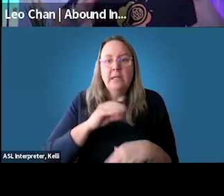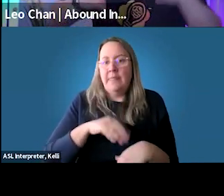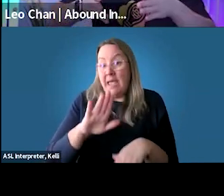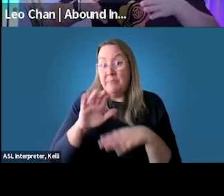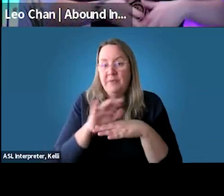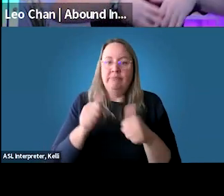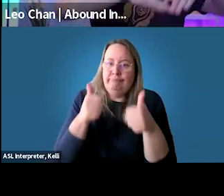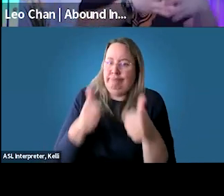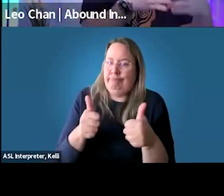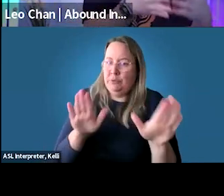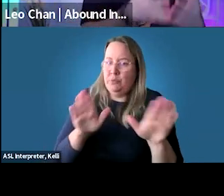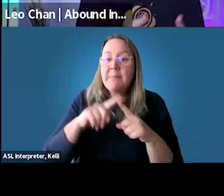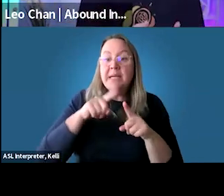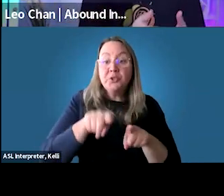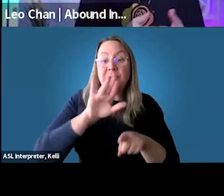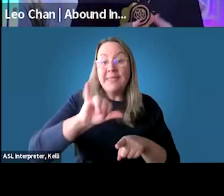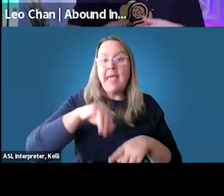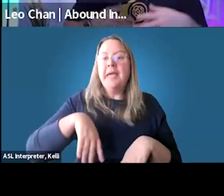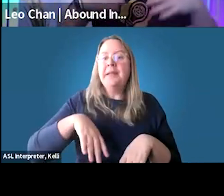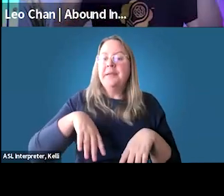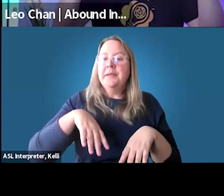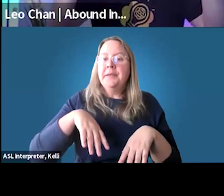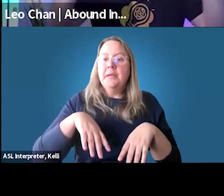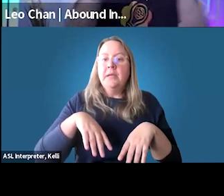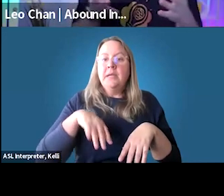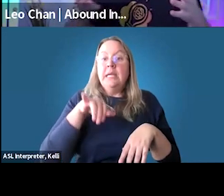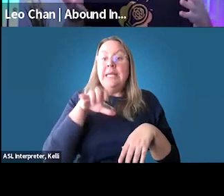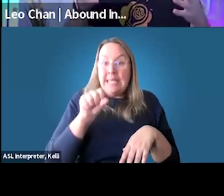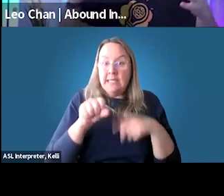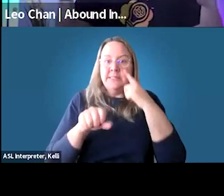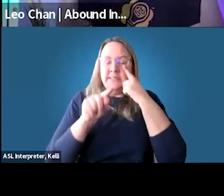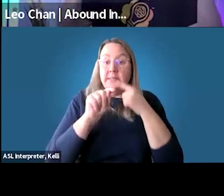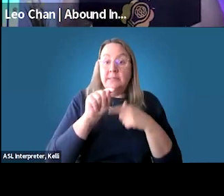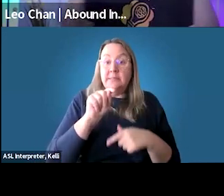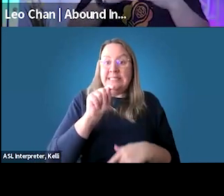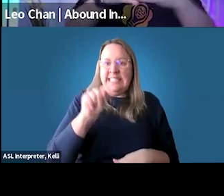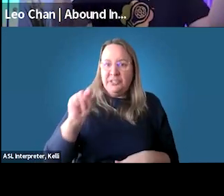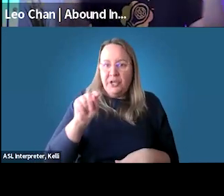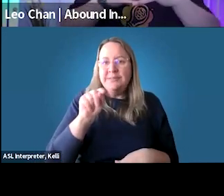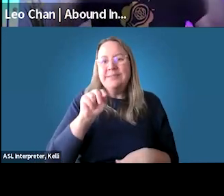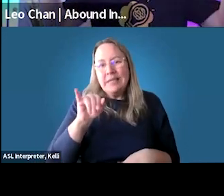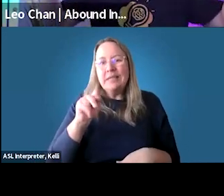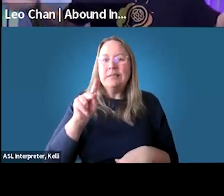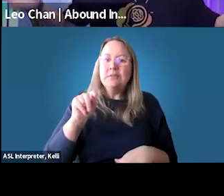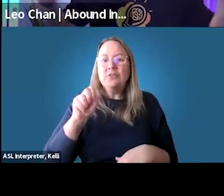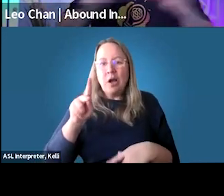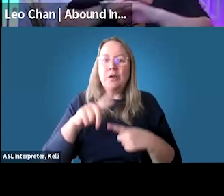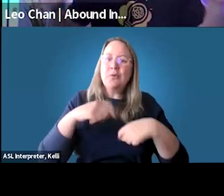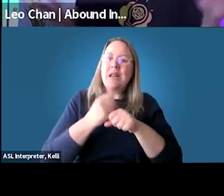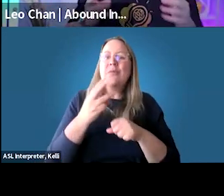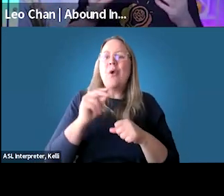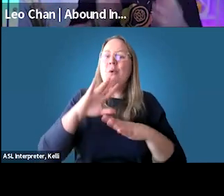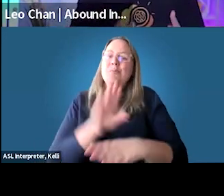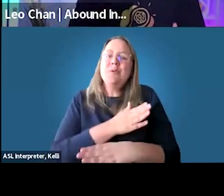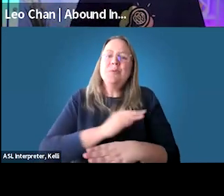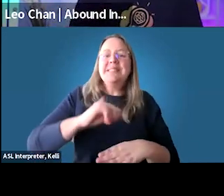great. But during the pandemic, TikTok created their own musical, which was